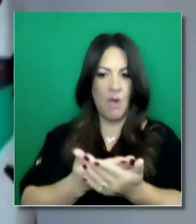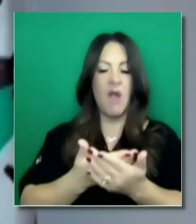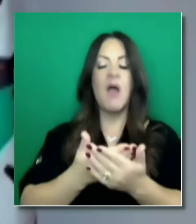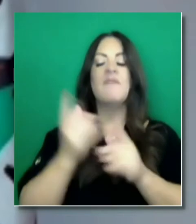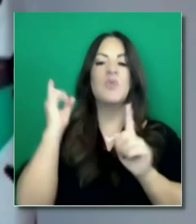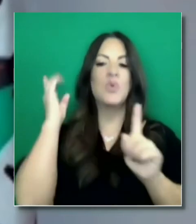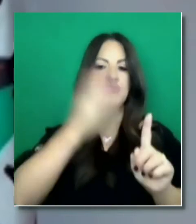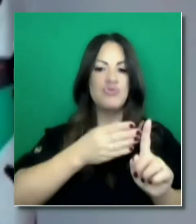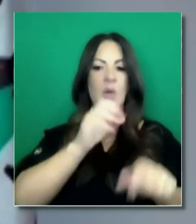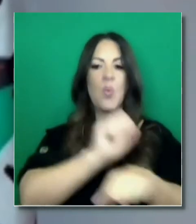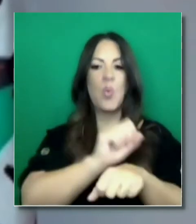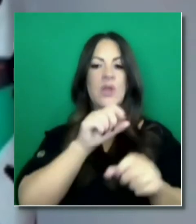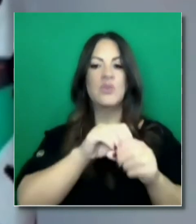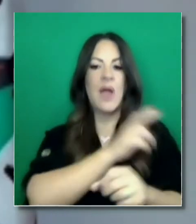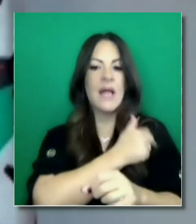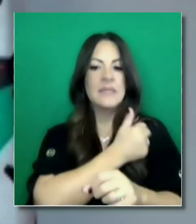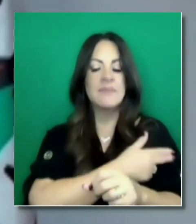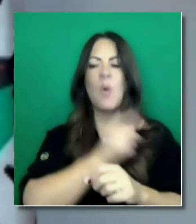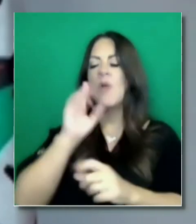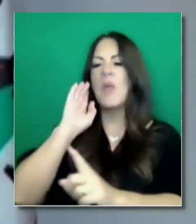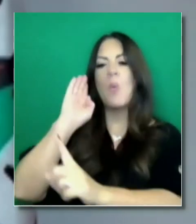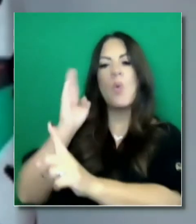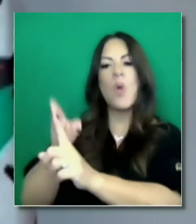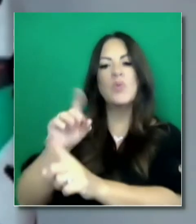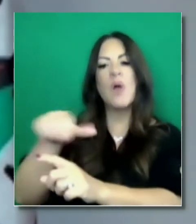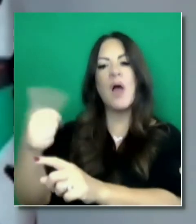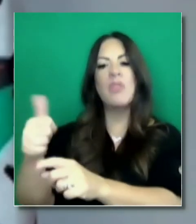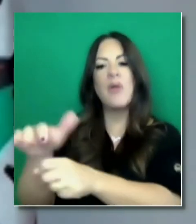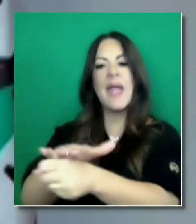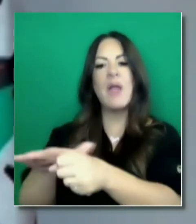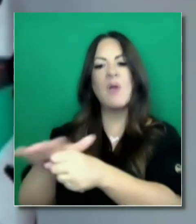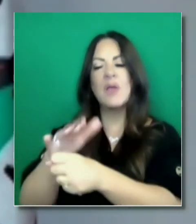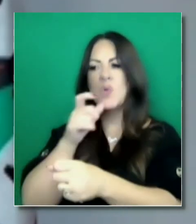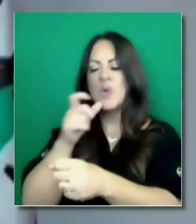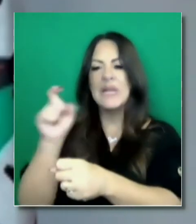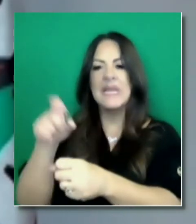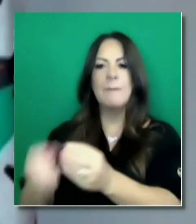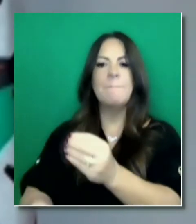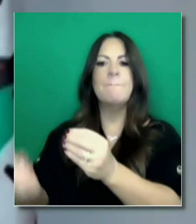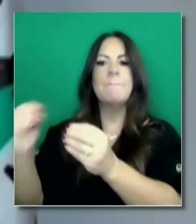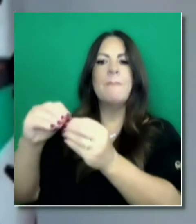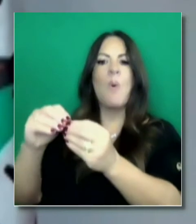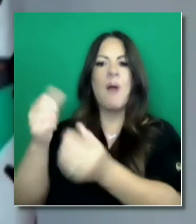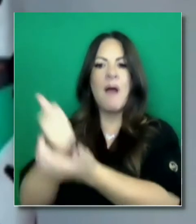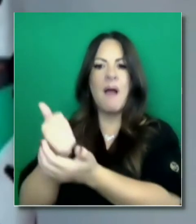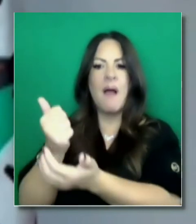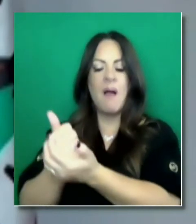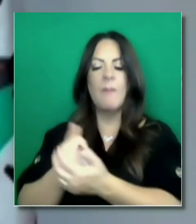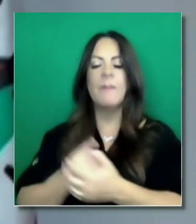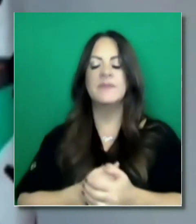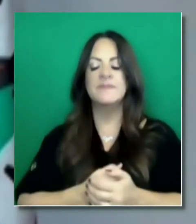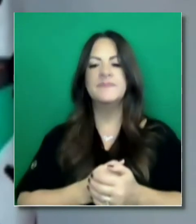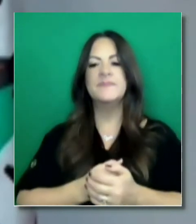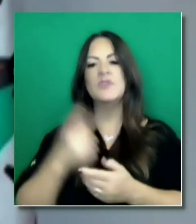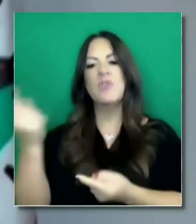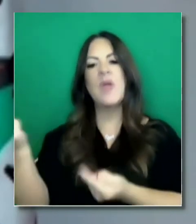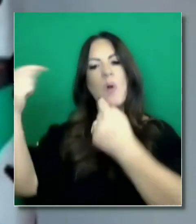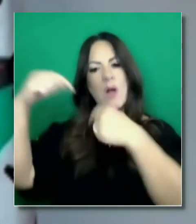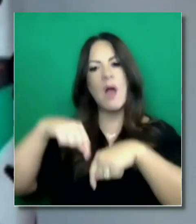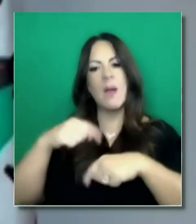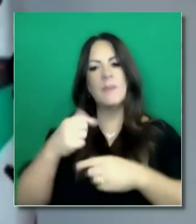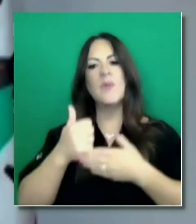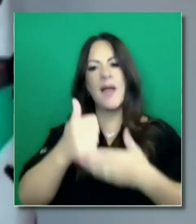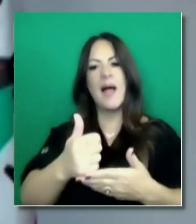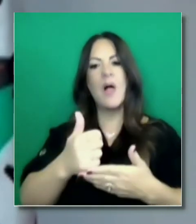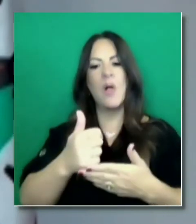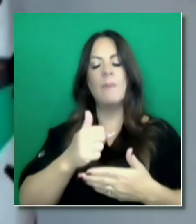various facilities that are deeply impacted. That will absolutely, as that comes through, help us not just make sure that we're able to staff